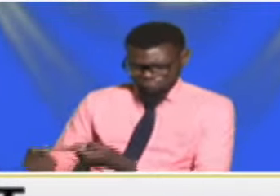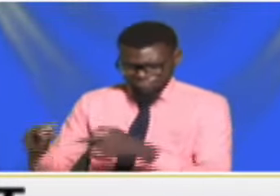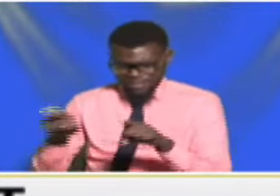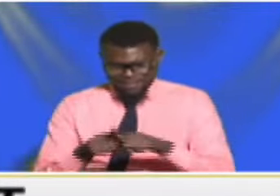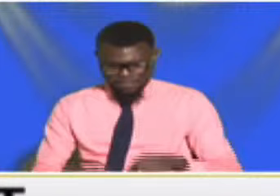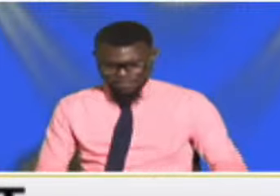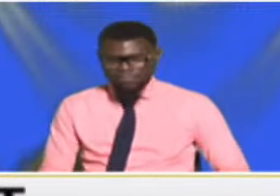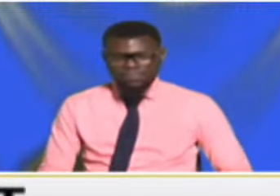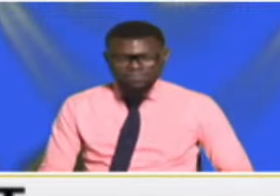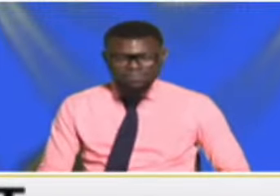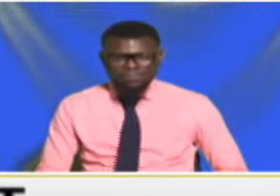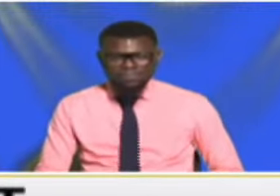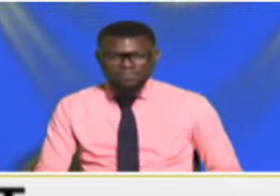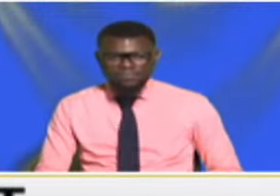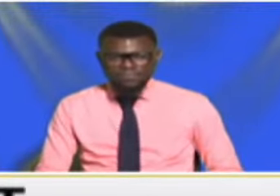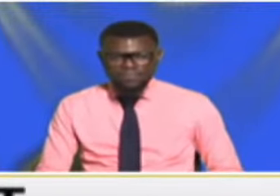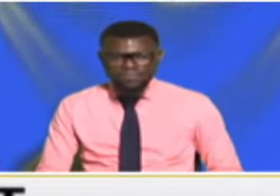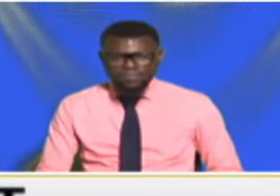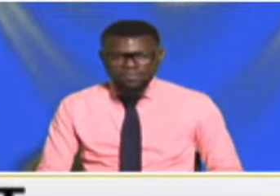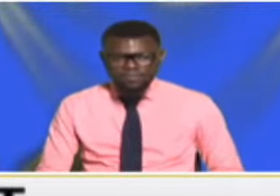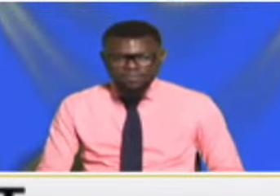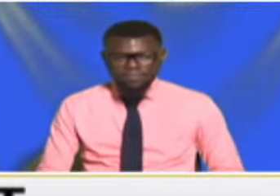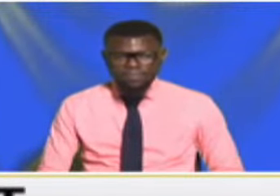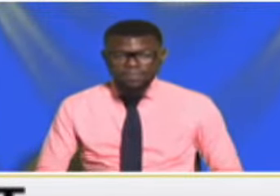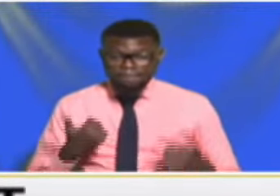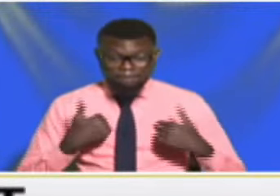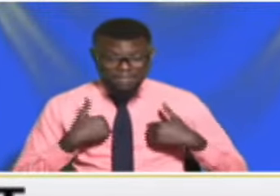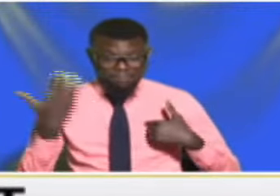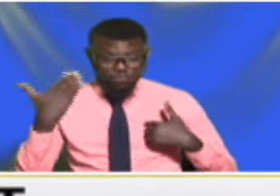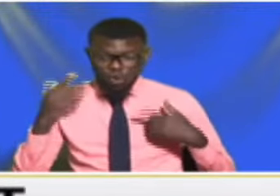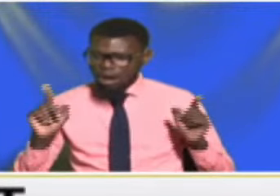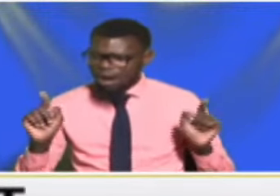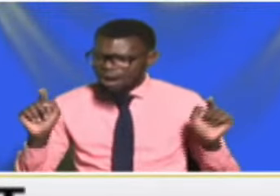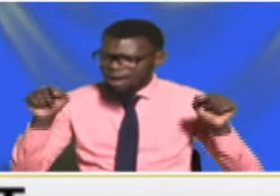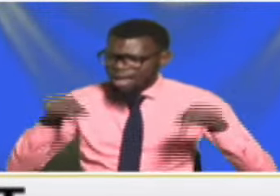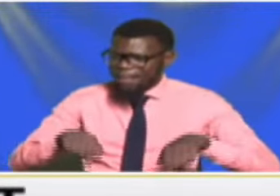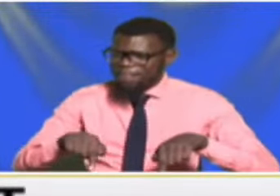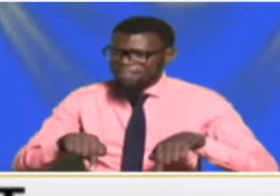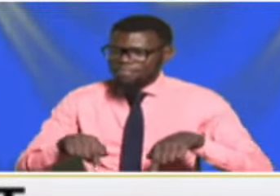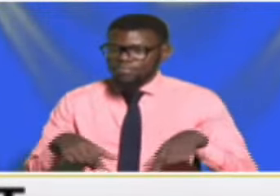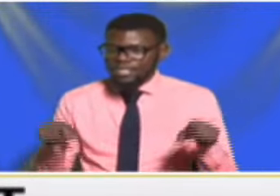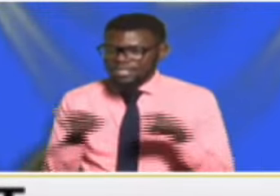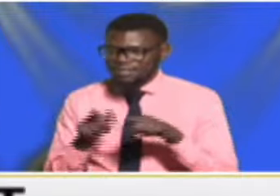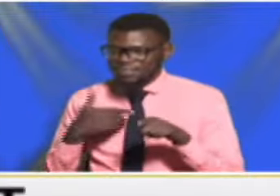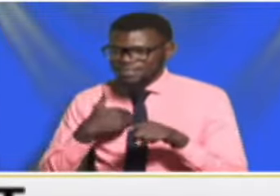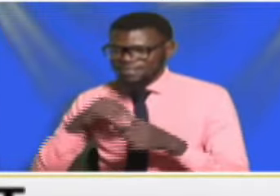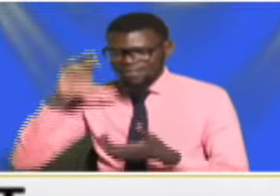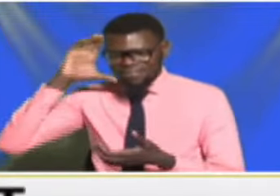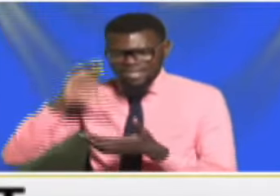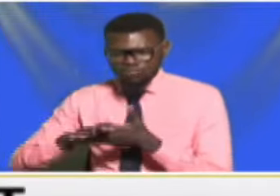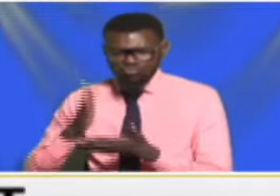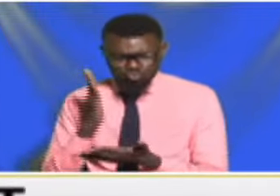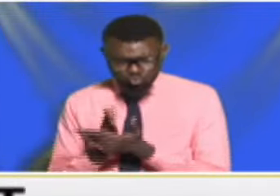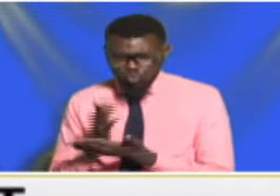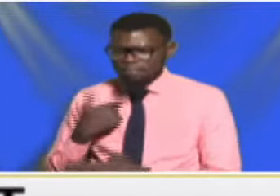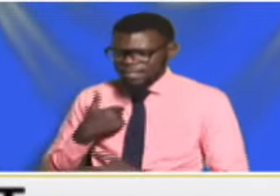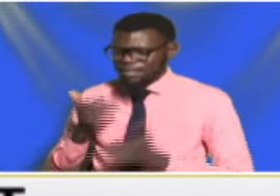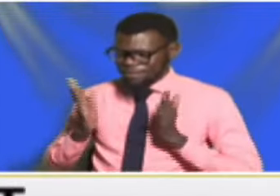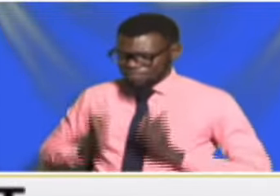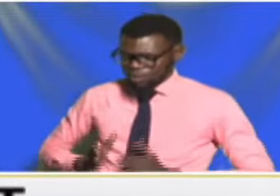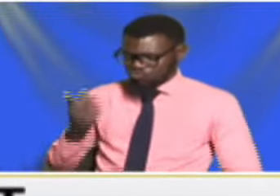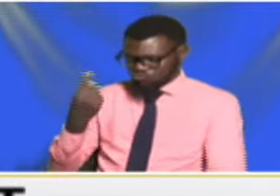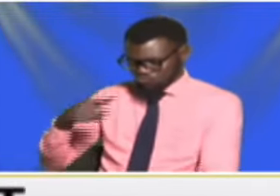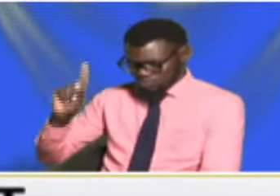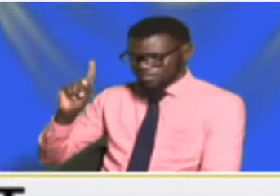I am telling you, I came in and I believe I am the right person to be in